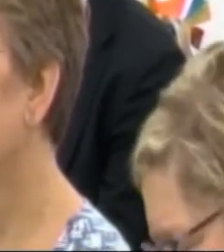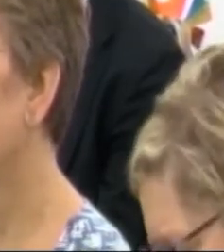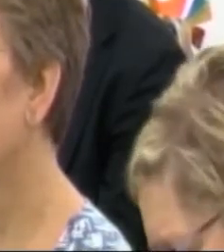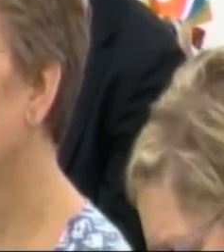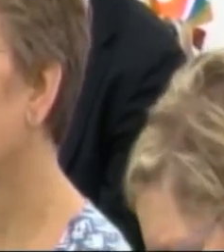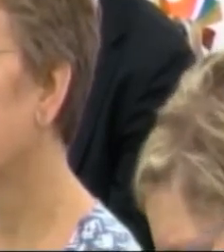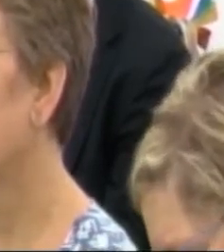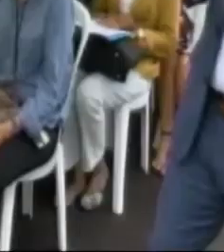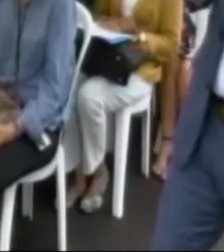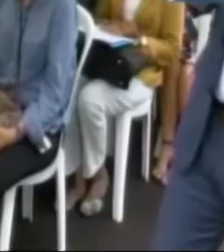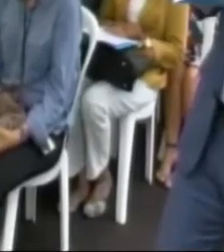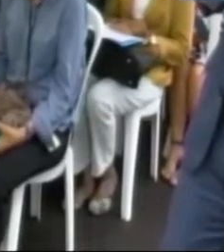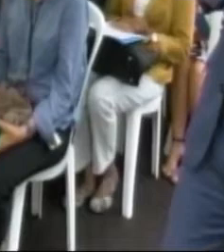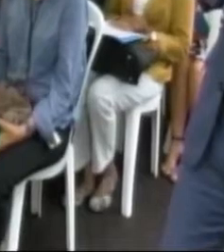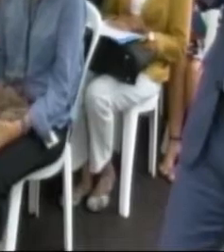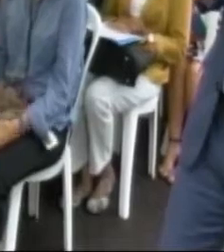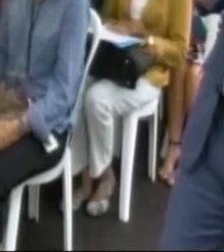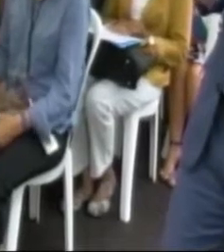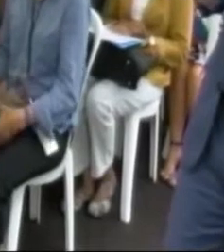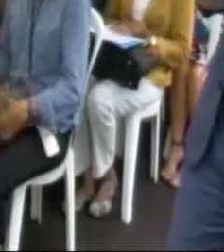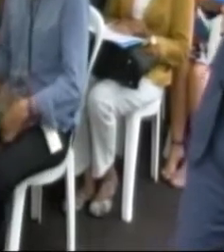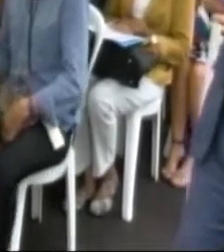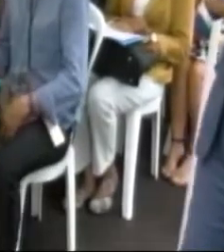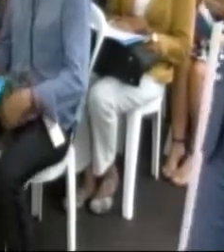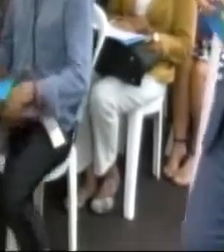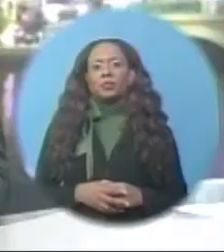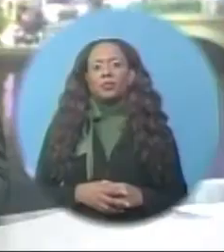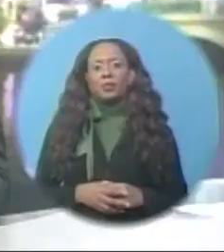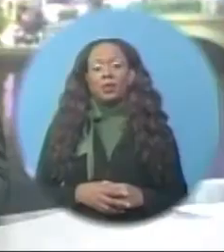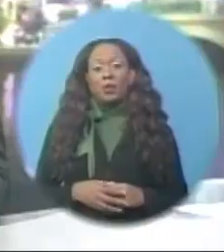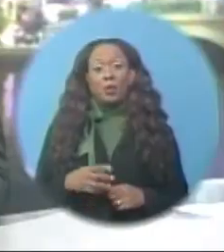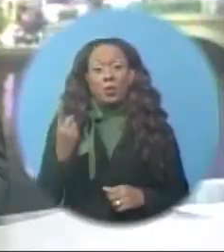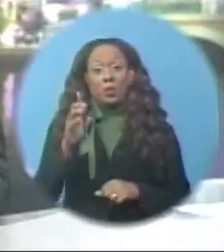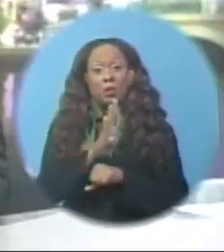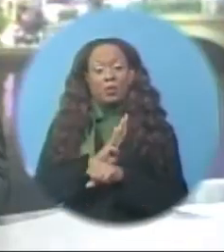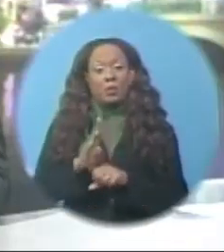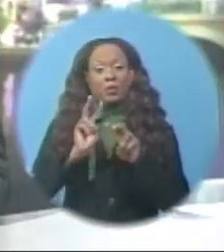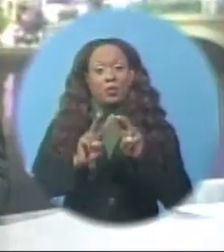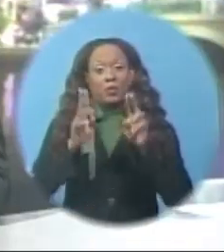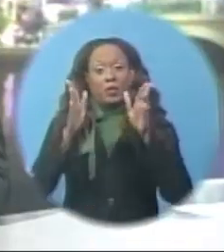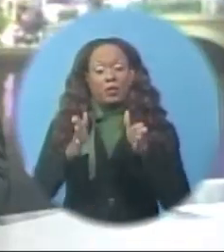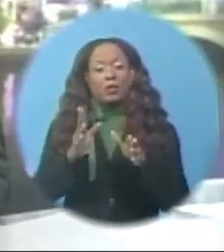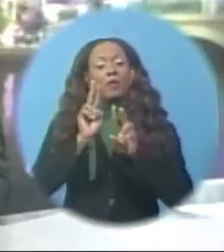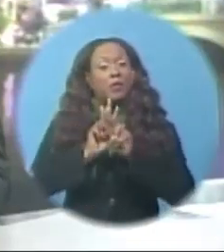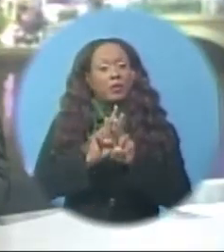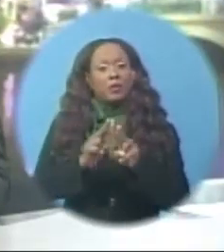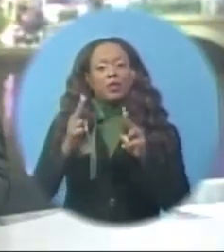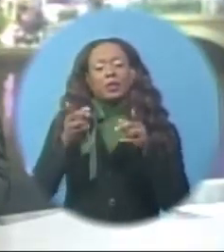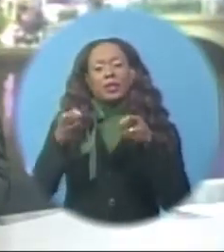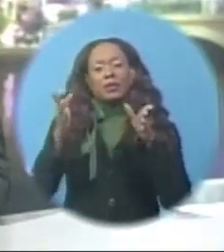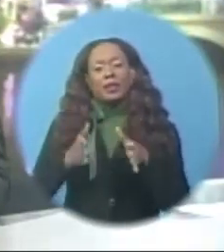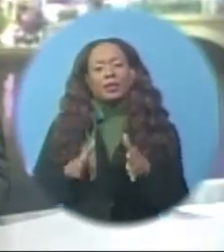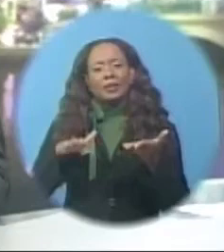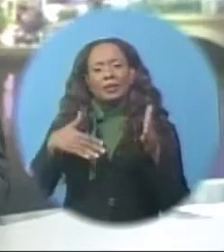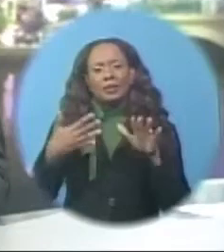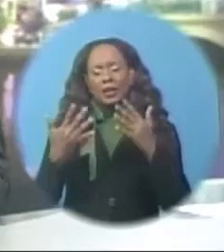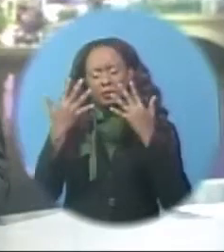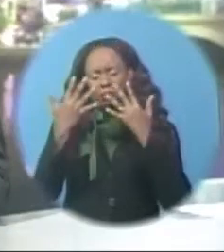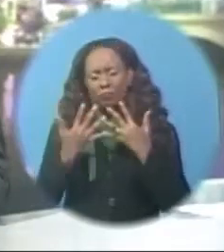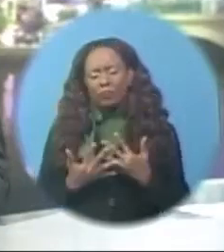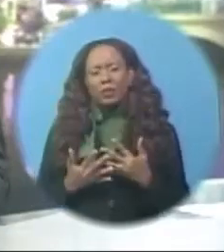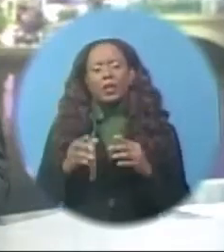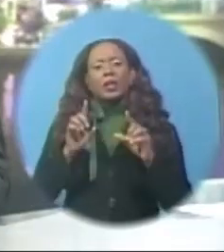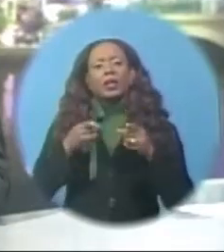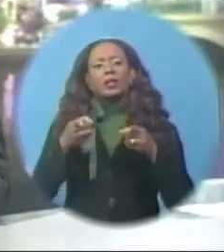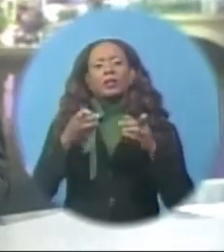fight. Kareem Smith, CBC News. Thanks, Kareem. Well, some sad news now. A well-known funeral